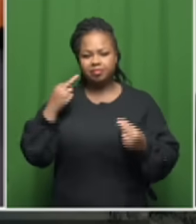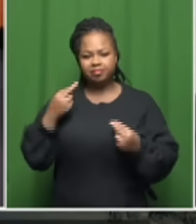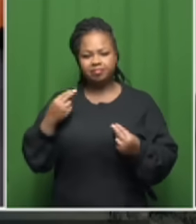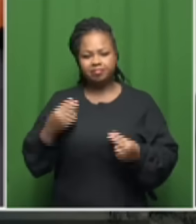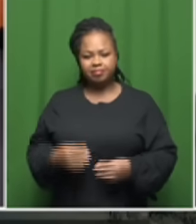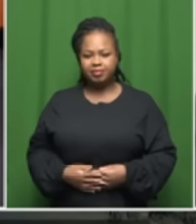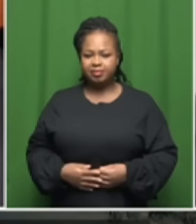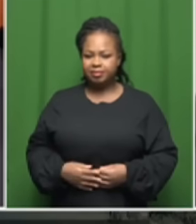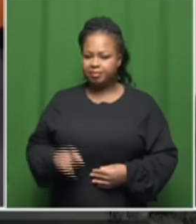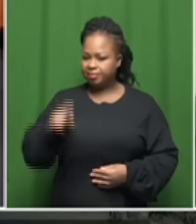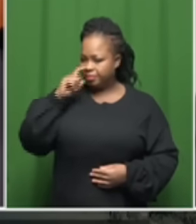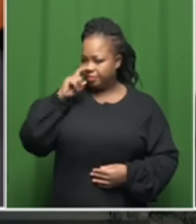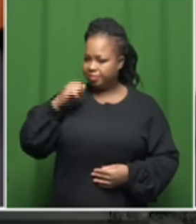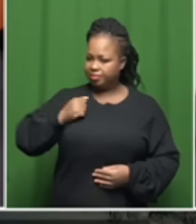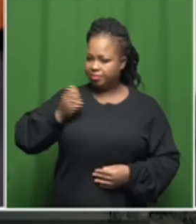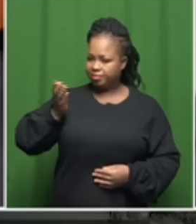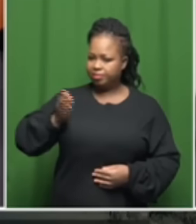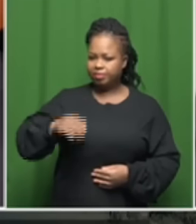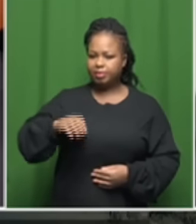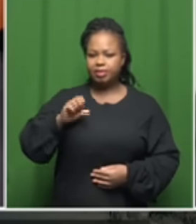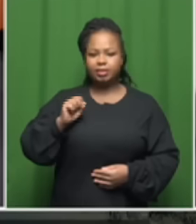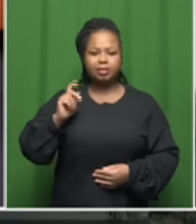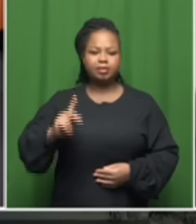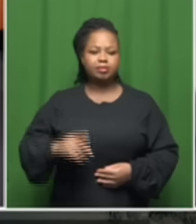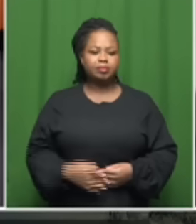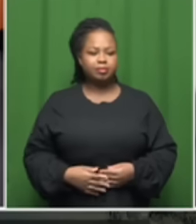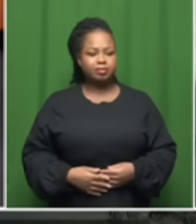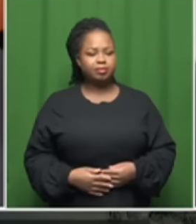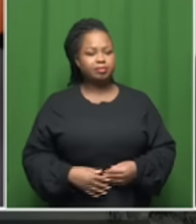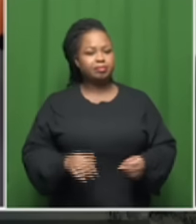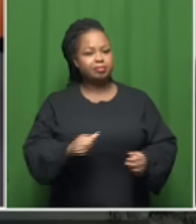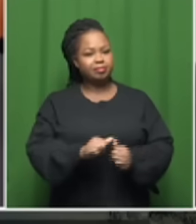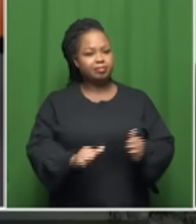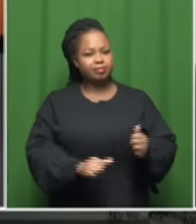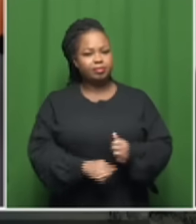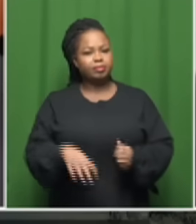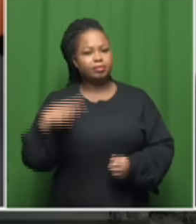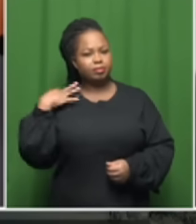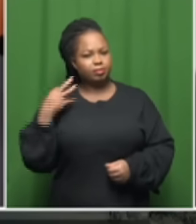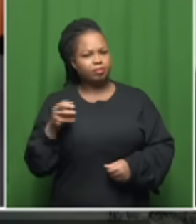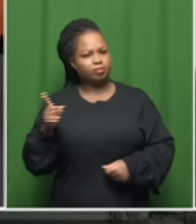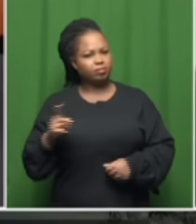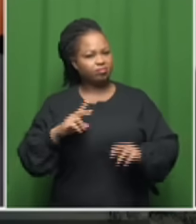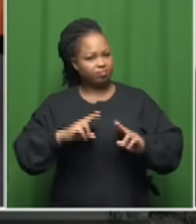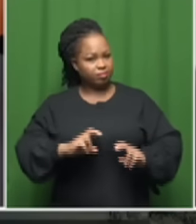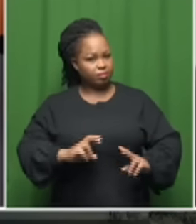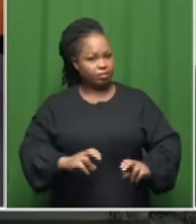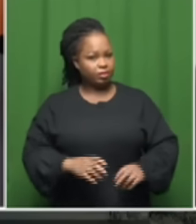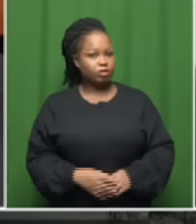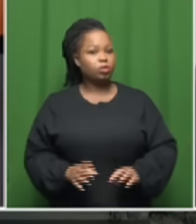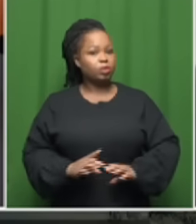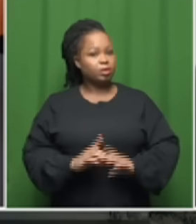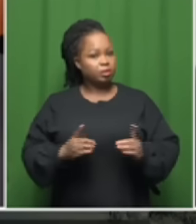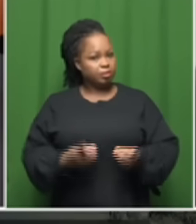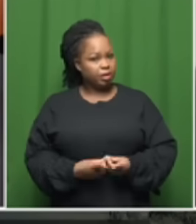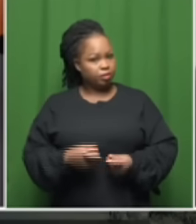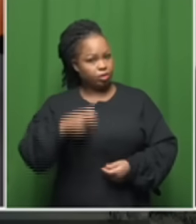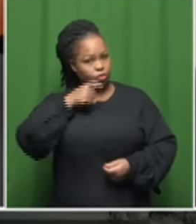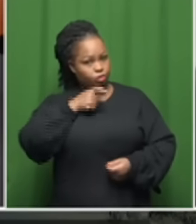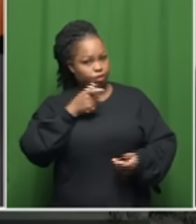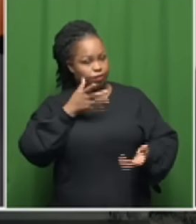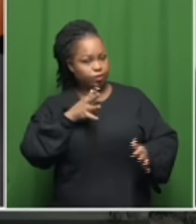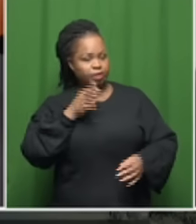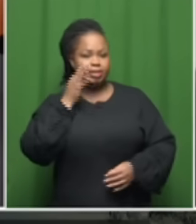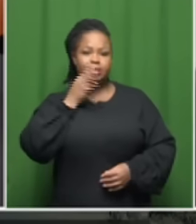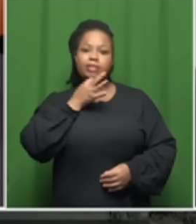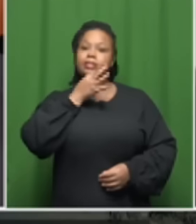sister, Sakin. Deputy Minister, you obviously, you know the study. Your department has already reacted, saying that the